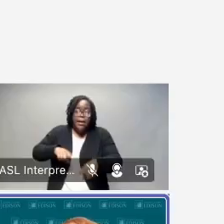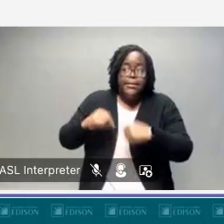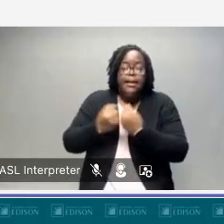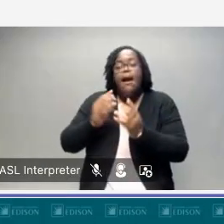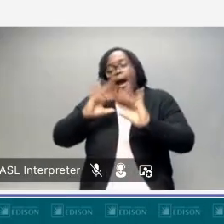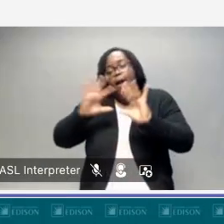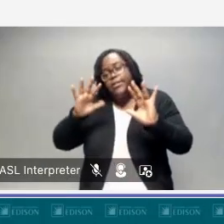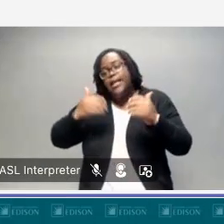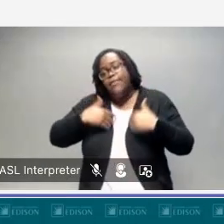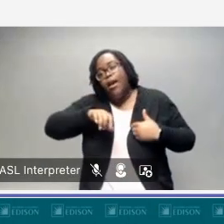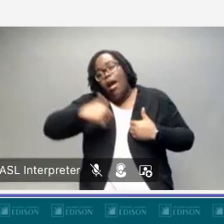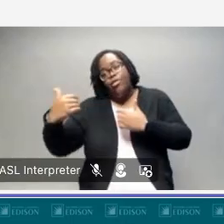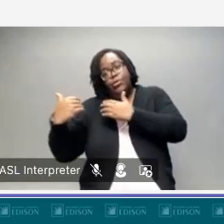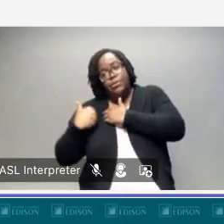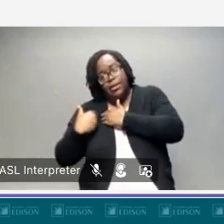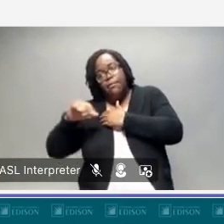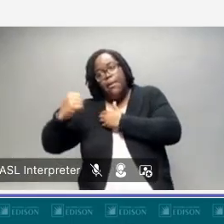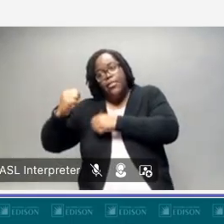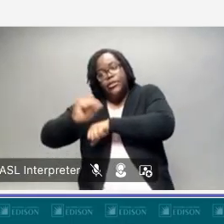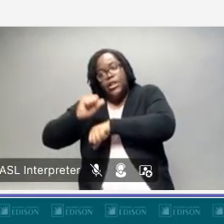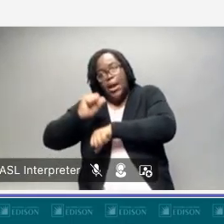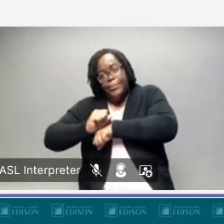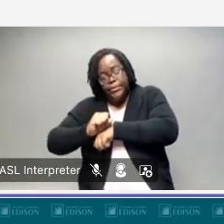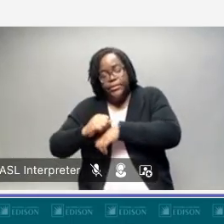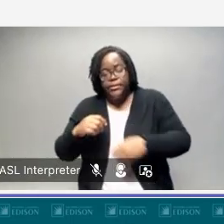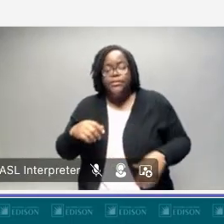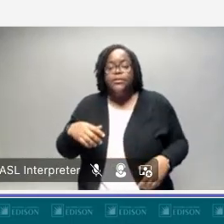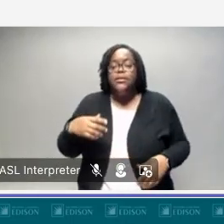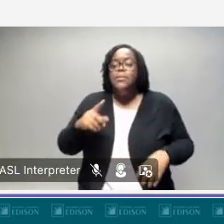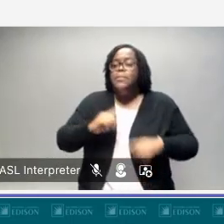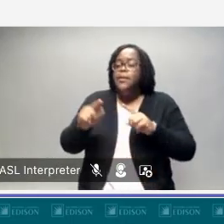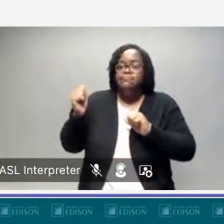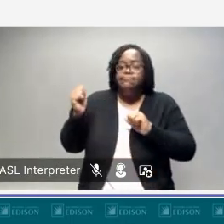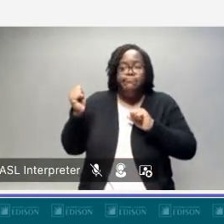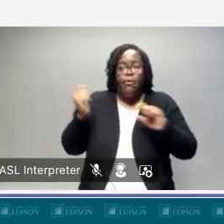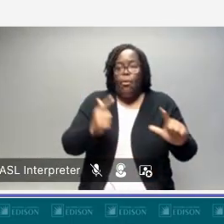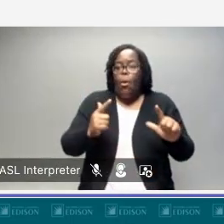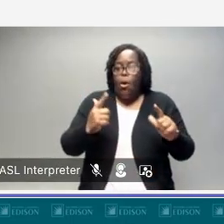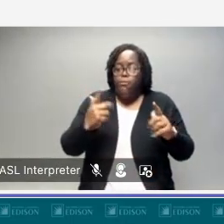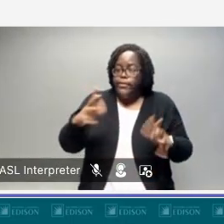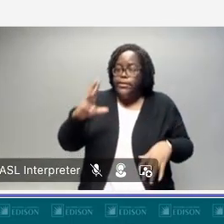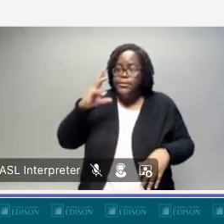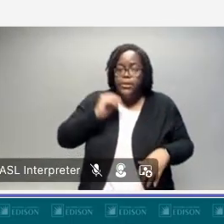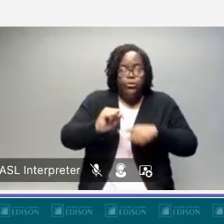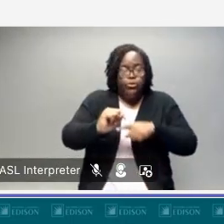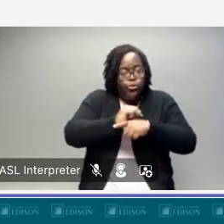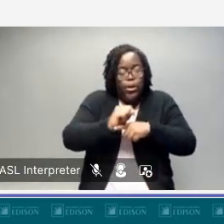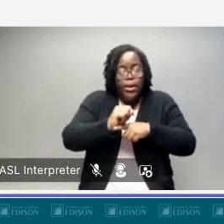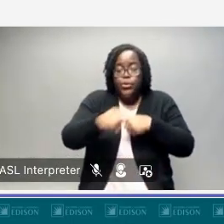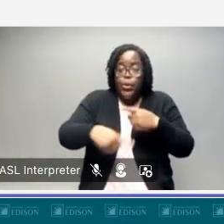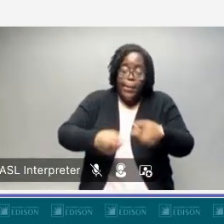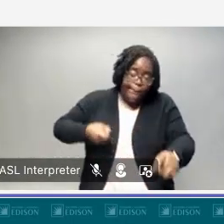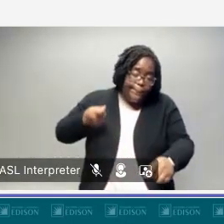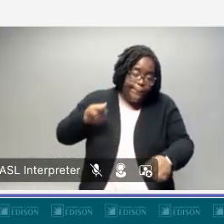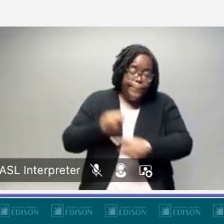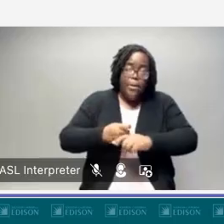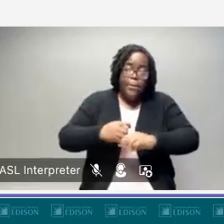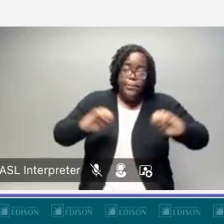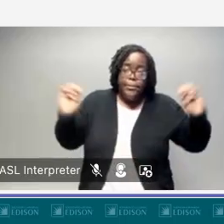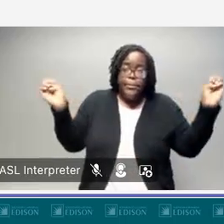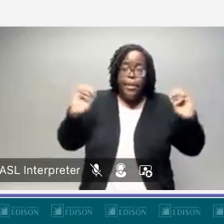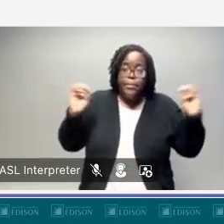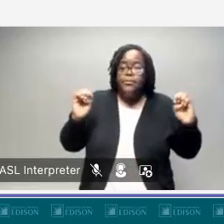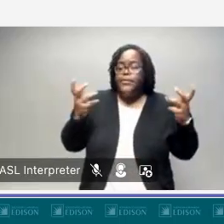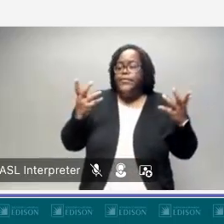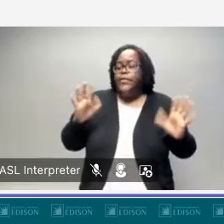jobs. We don't keep them in waiting, but everyone is trained in exercise. So when the emergency happens, we have a